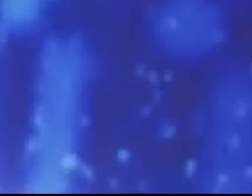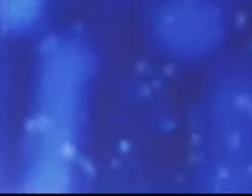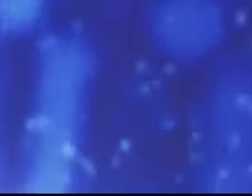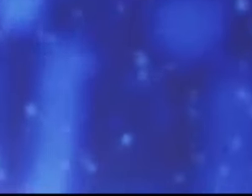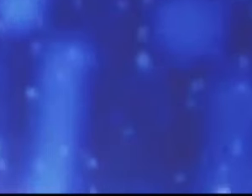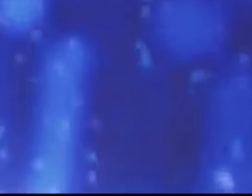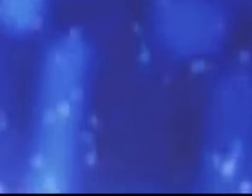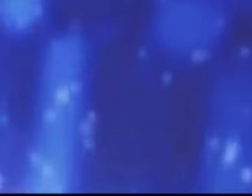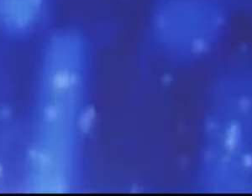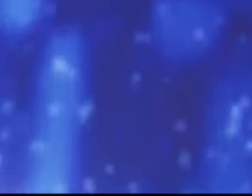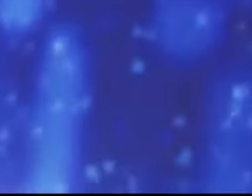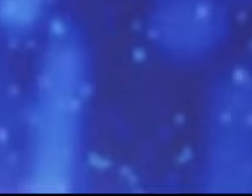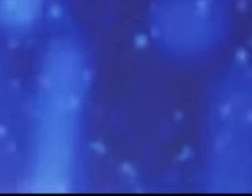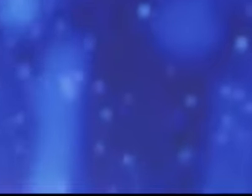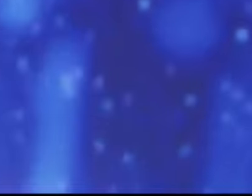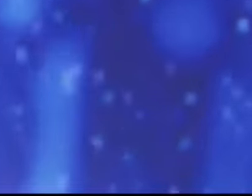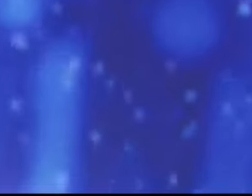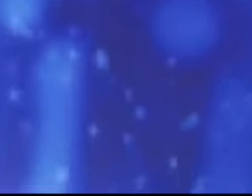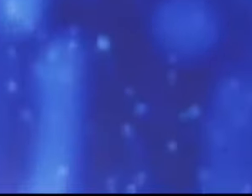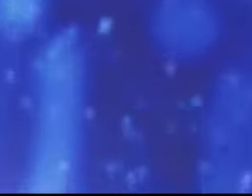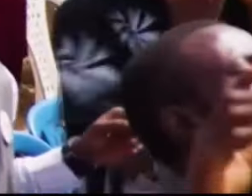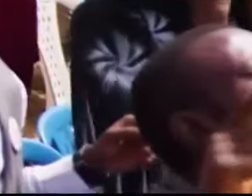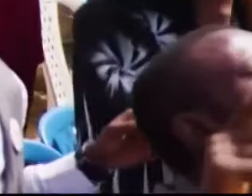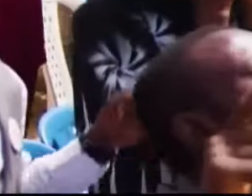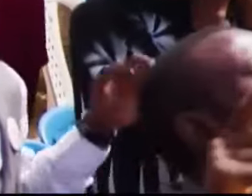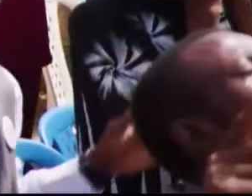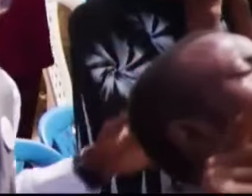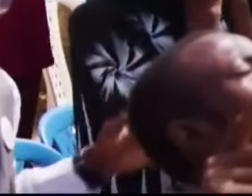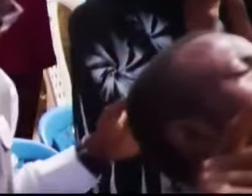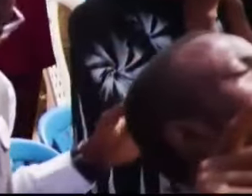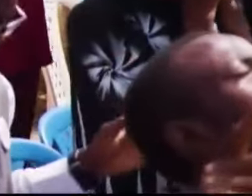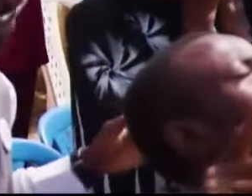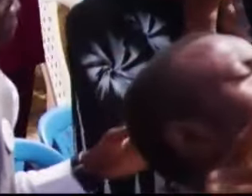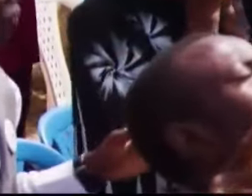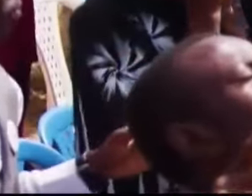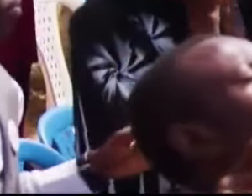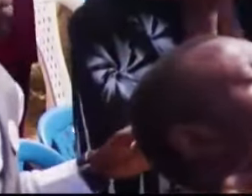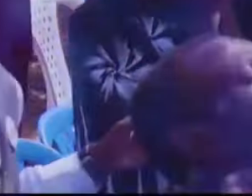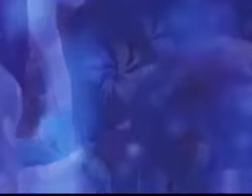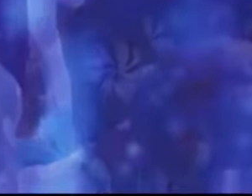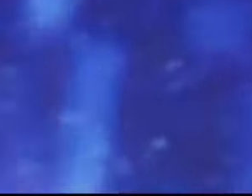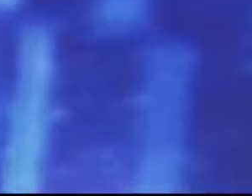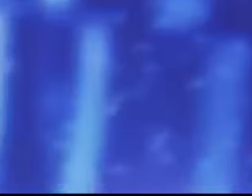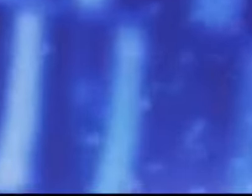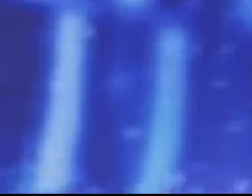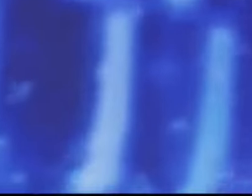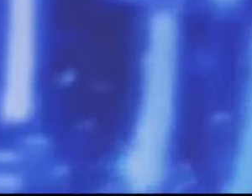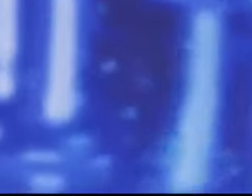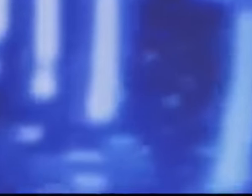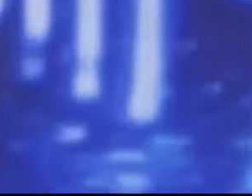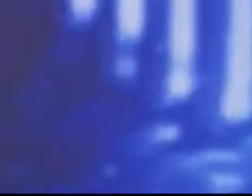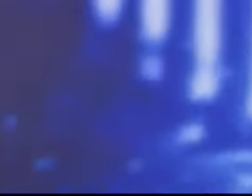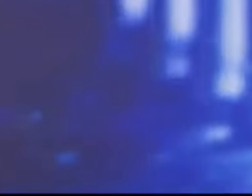Lord, send it forth in Jesus' name. Lord, I pray all the